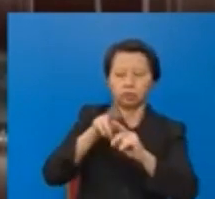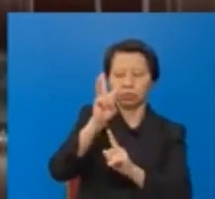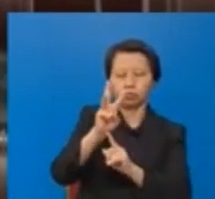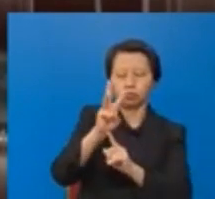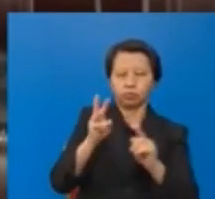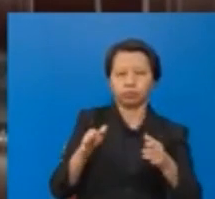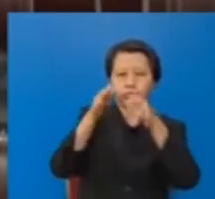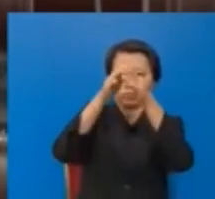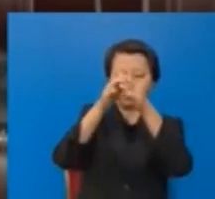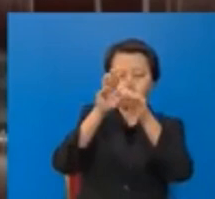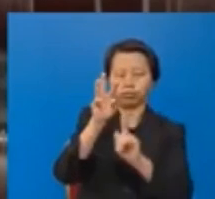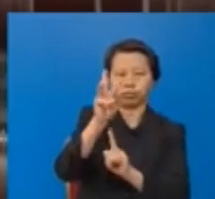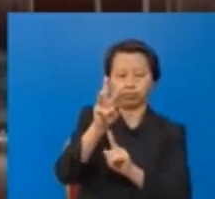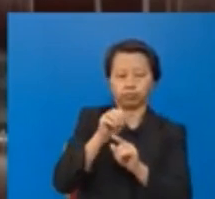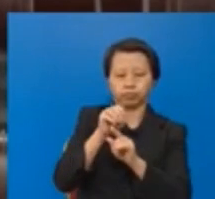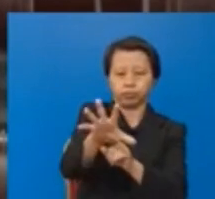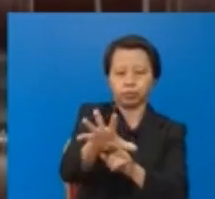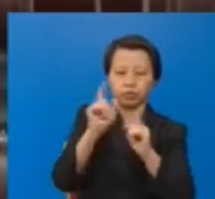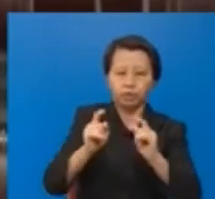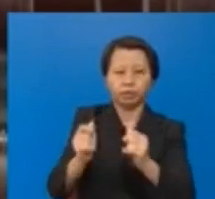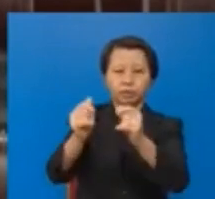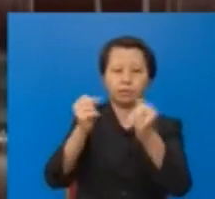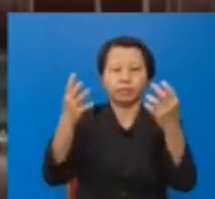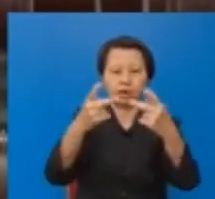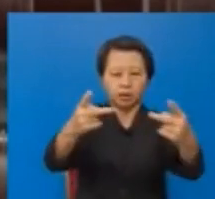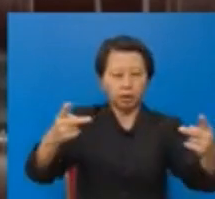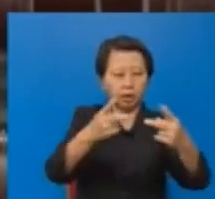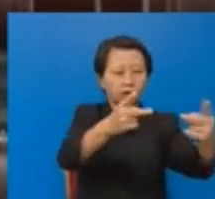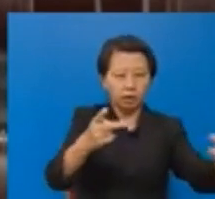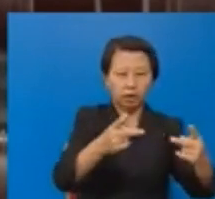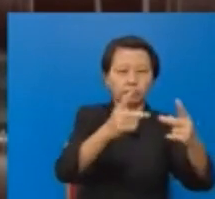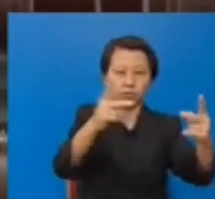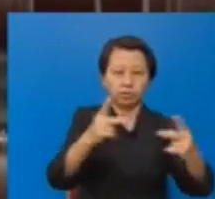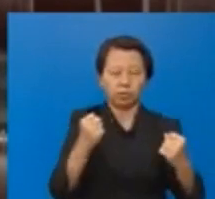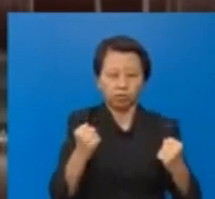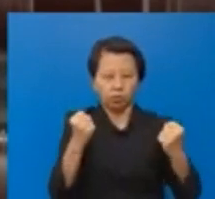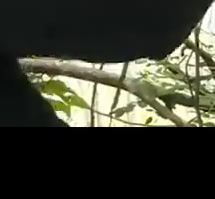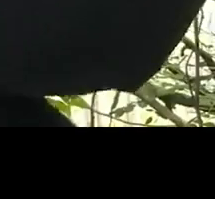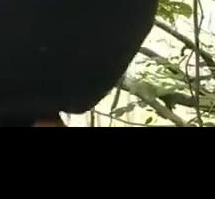on Thursday after he claimed that YouTuber Veveonah Mosibin lied for views.